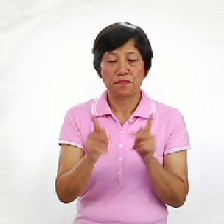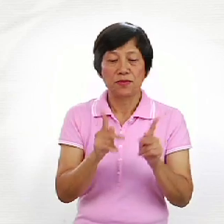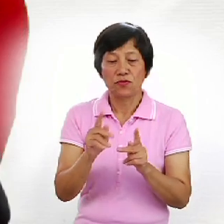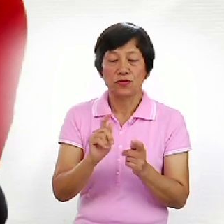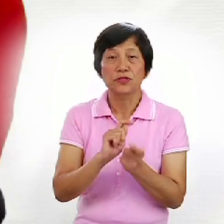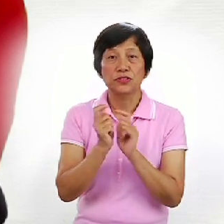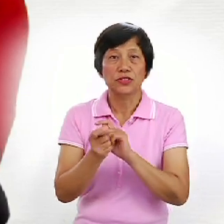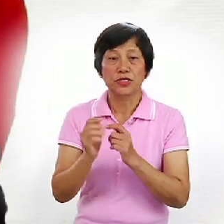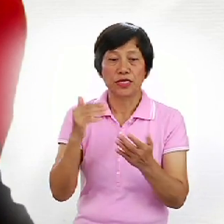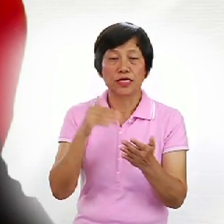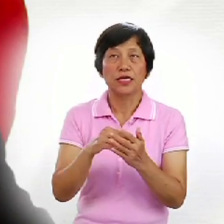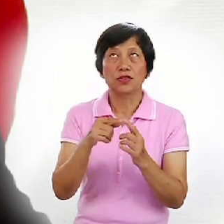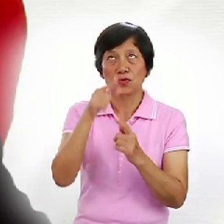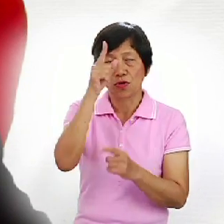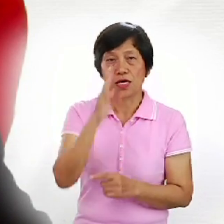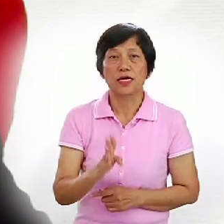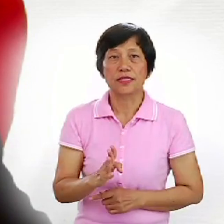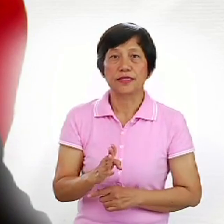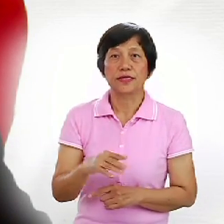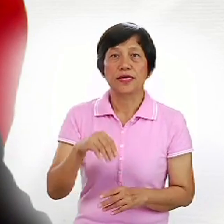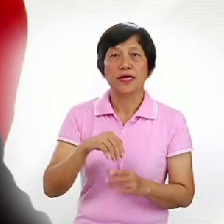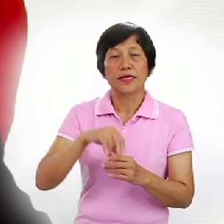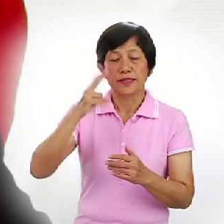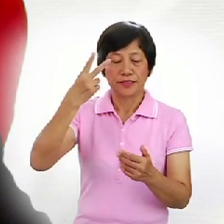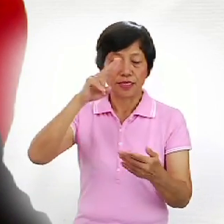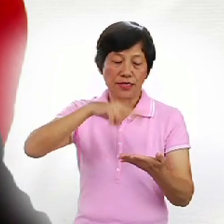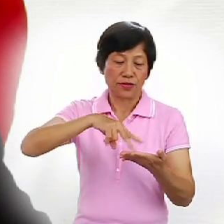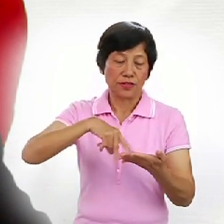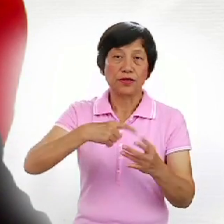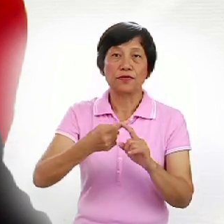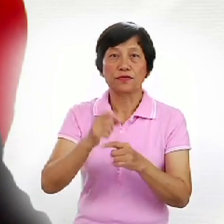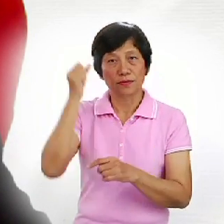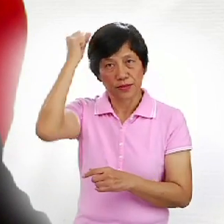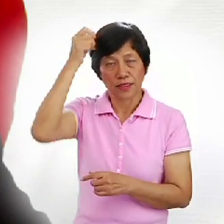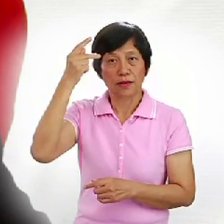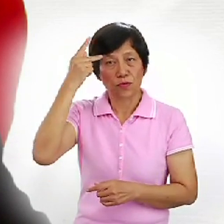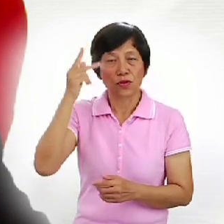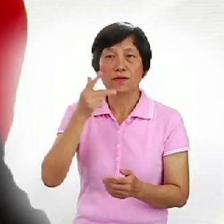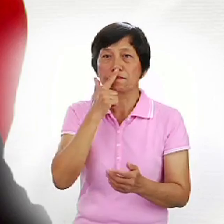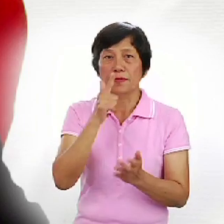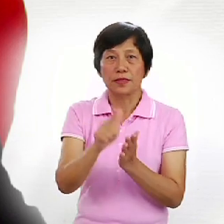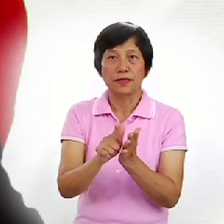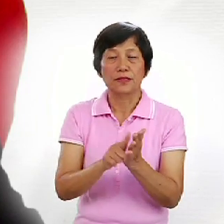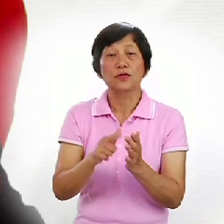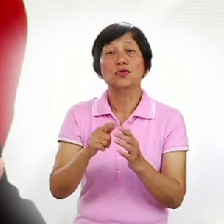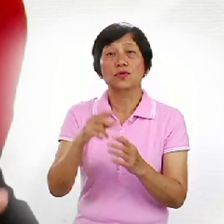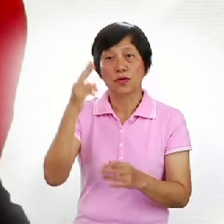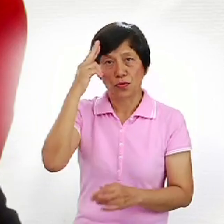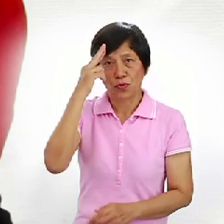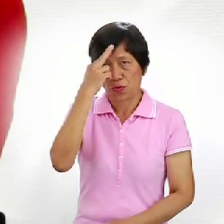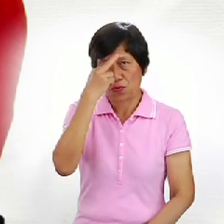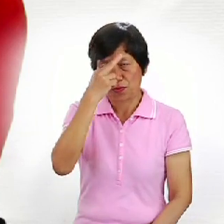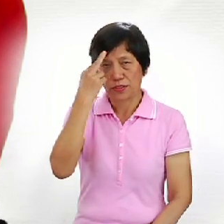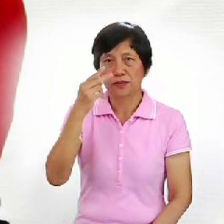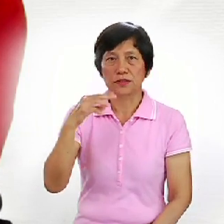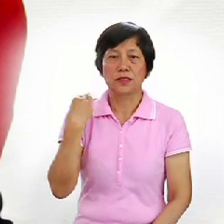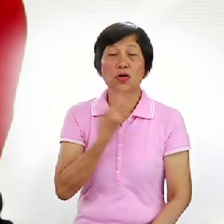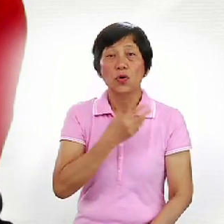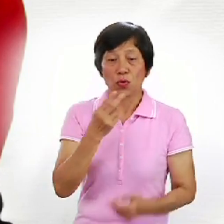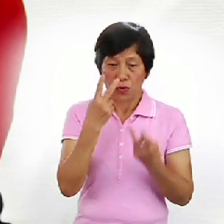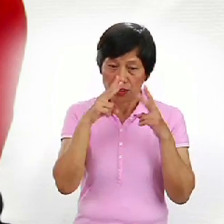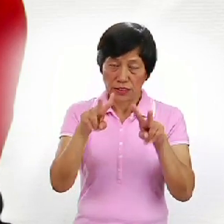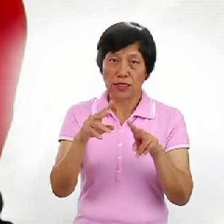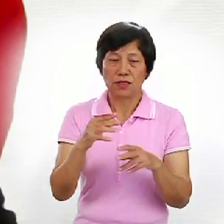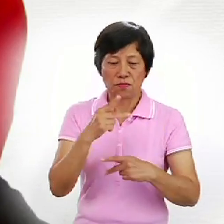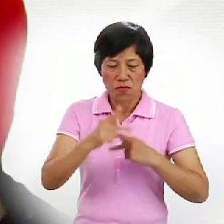God. In the second reading from St. Paul's letter to the Romans, we see the process of